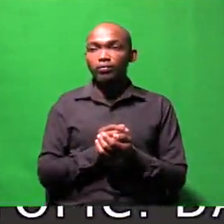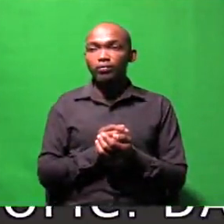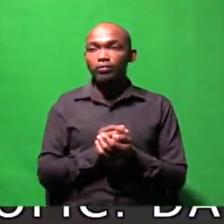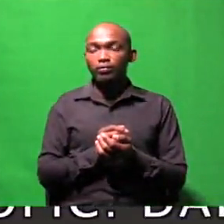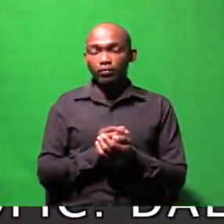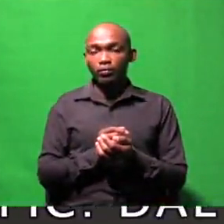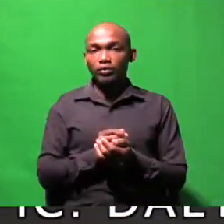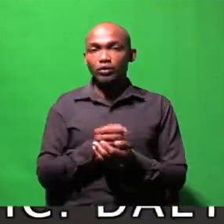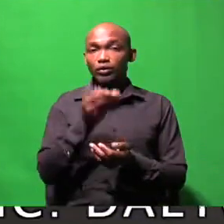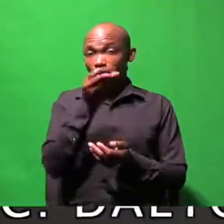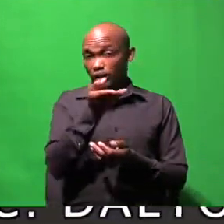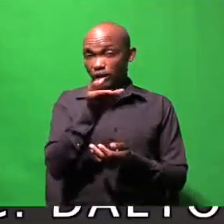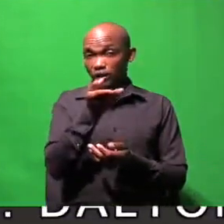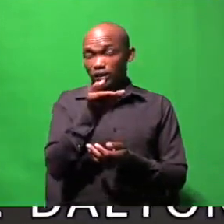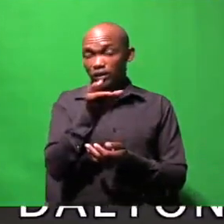these postulates